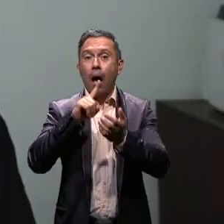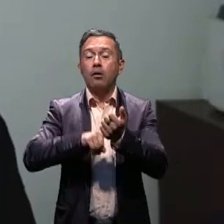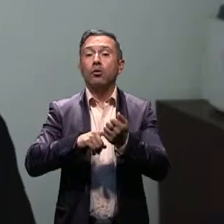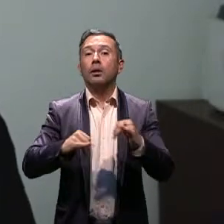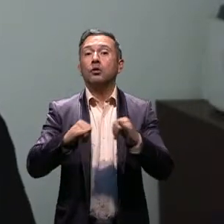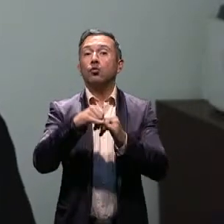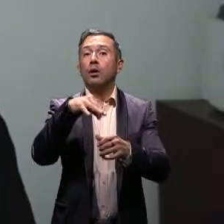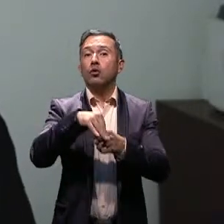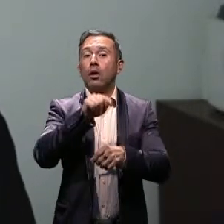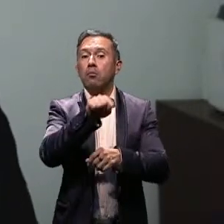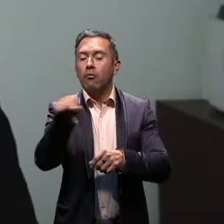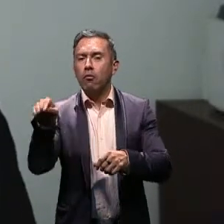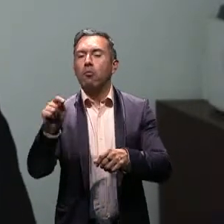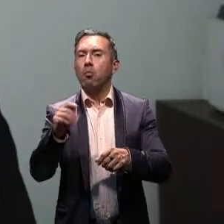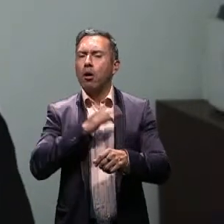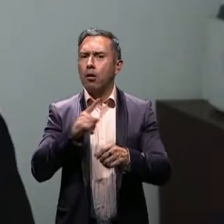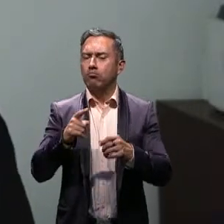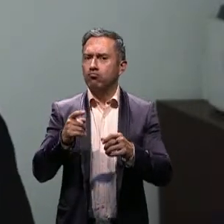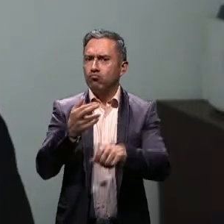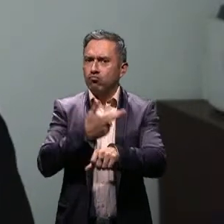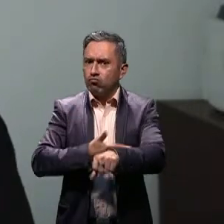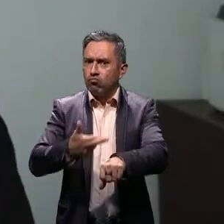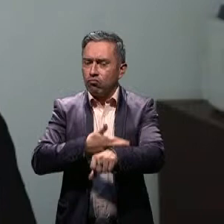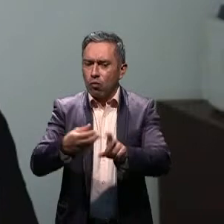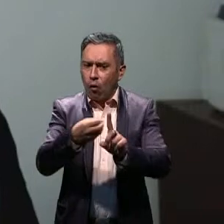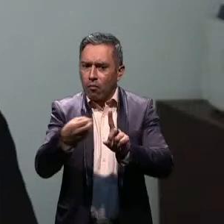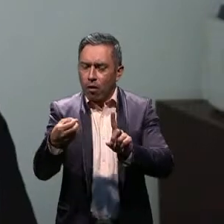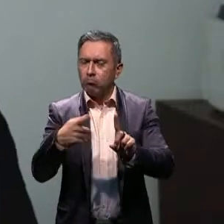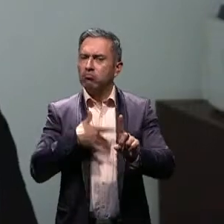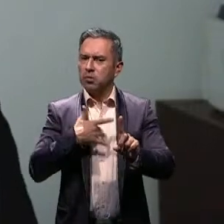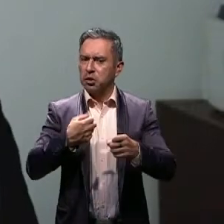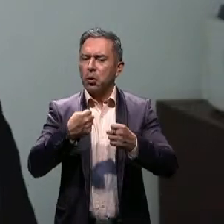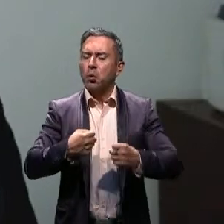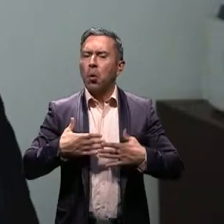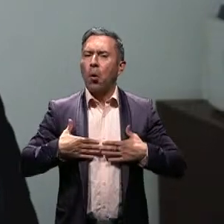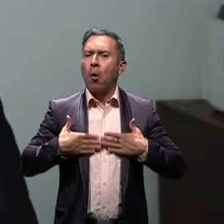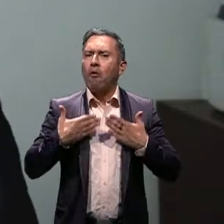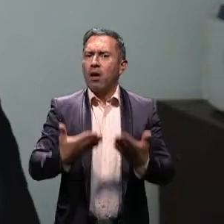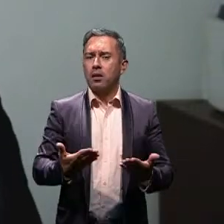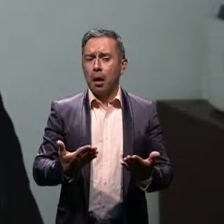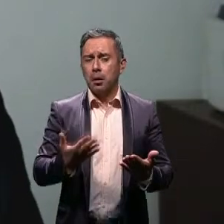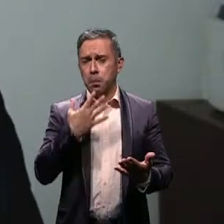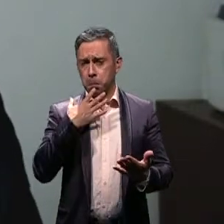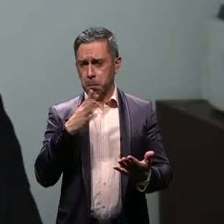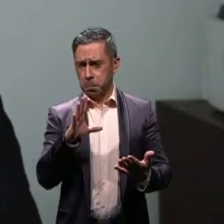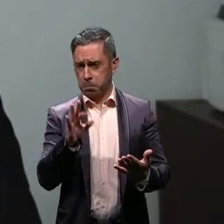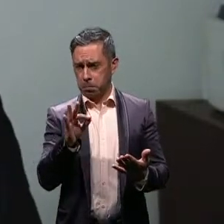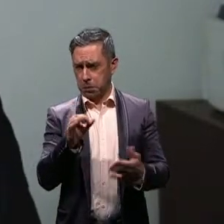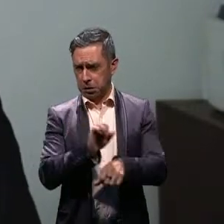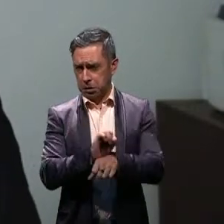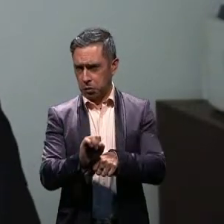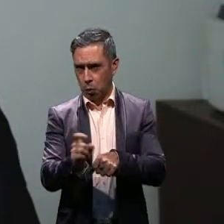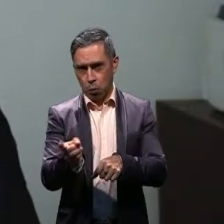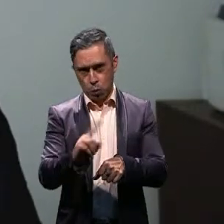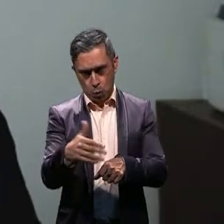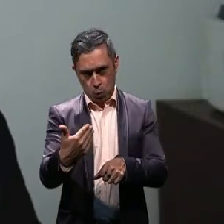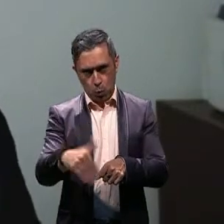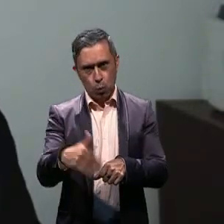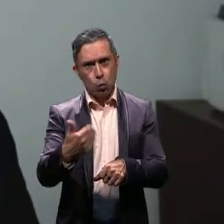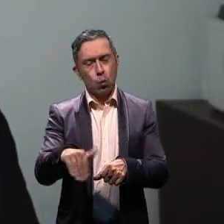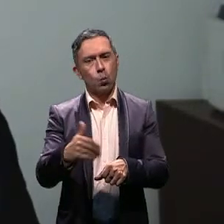of the pandemic, several electoral bodies have achieved to offer elections that